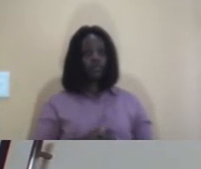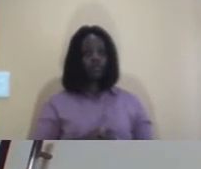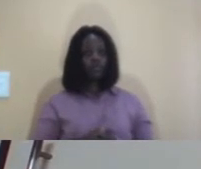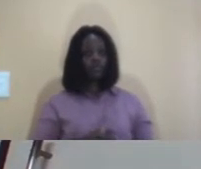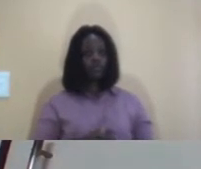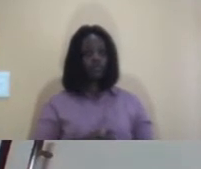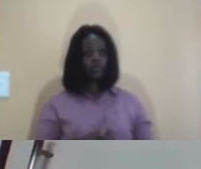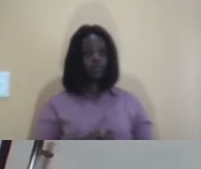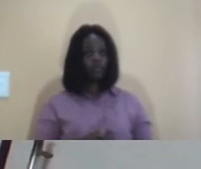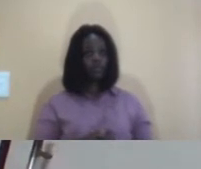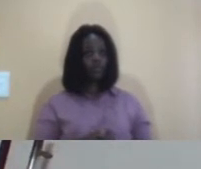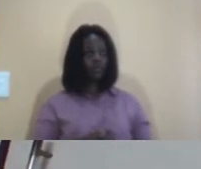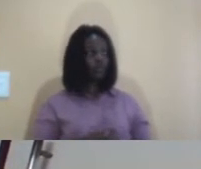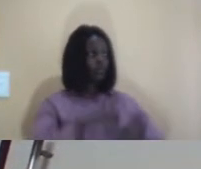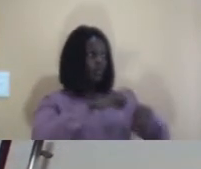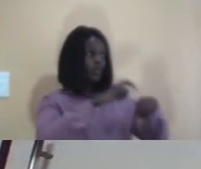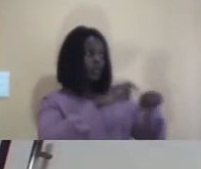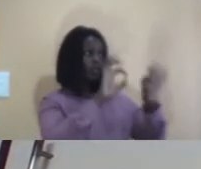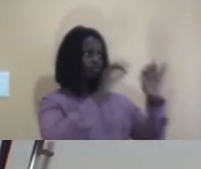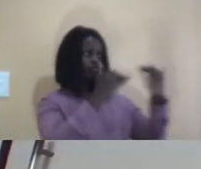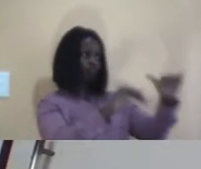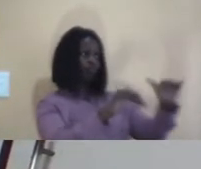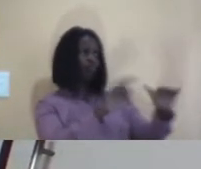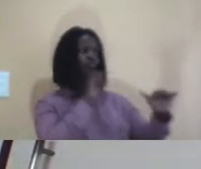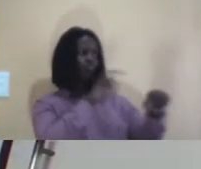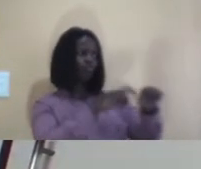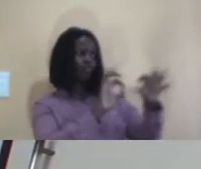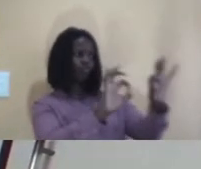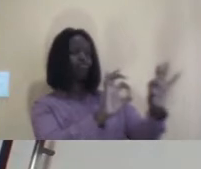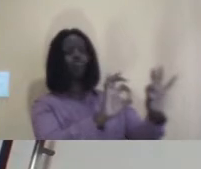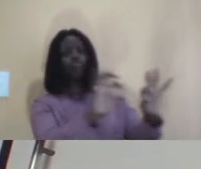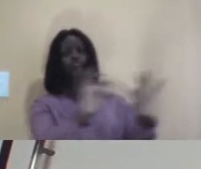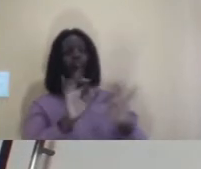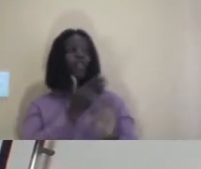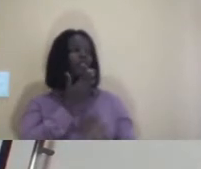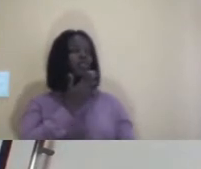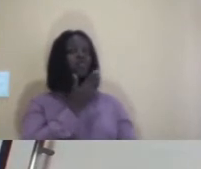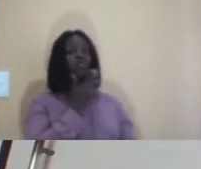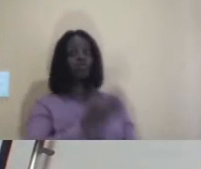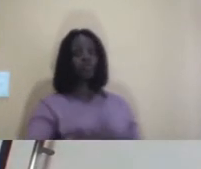You just made it within your time, the time that was allocated to you. Thank you for that.